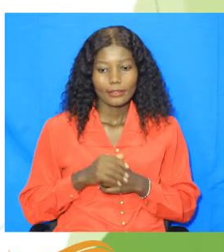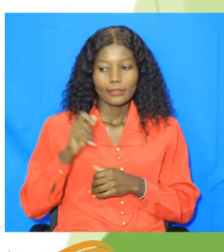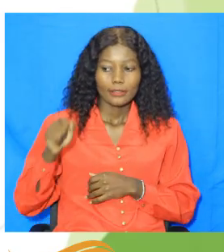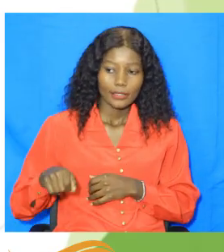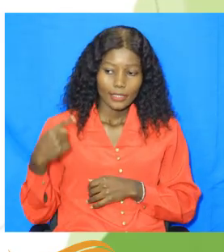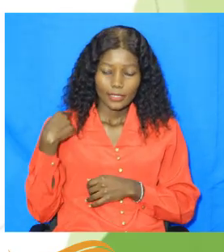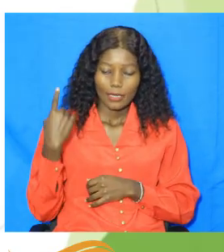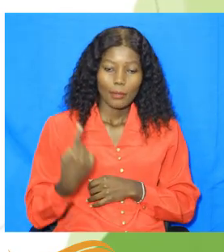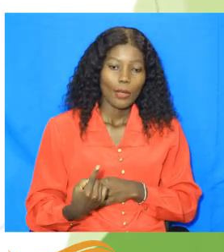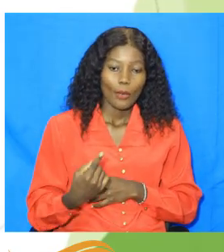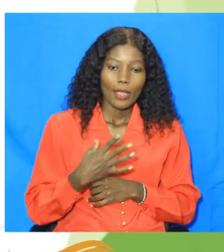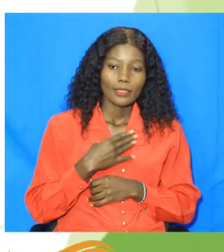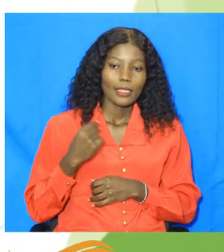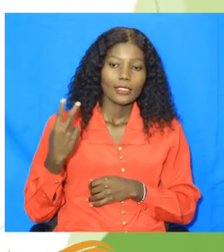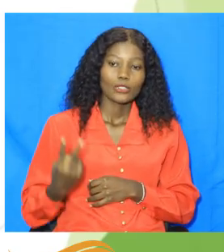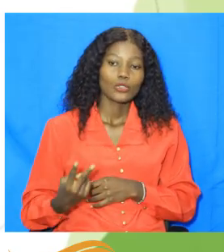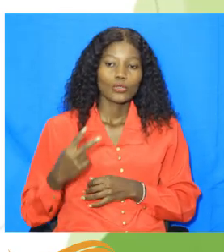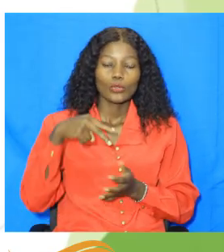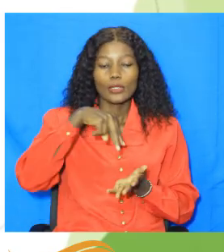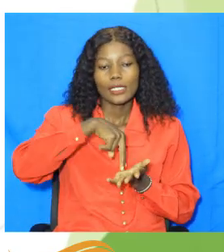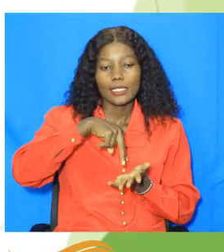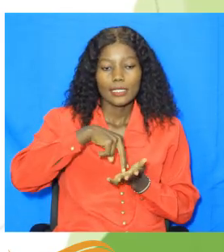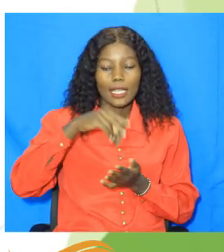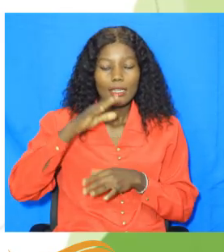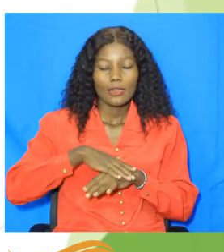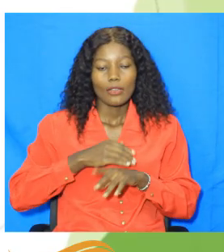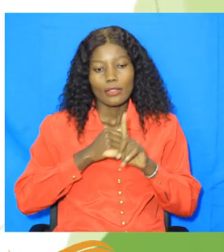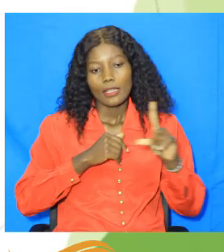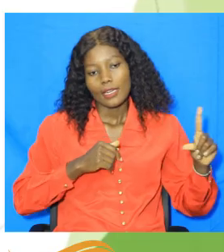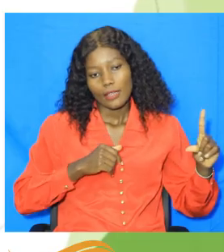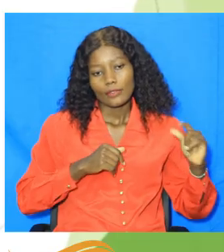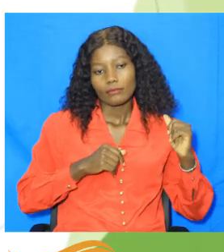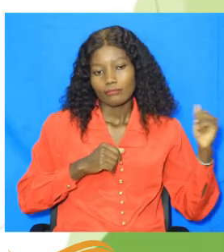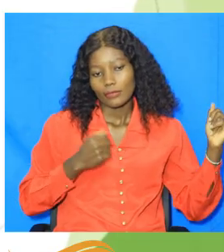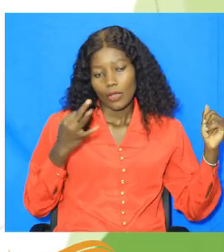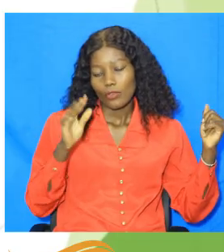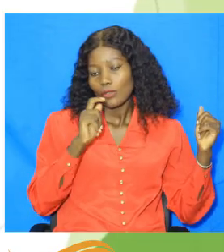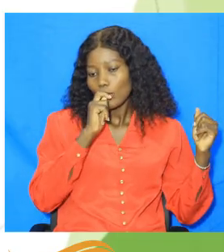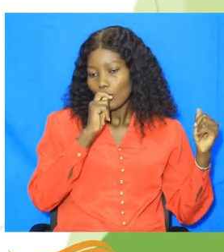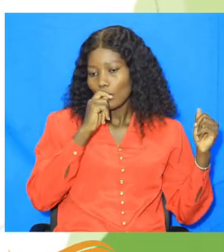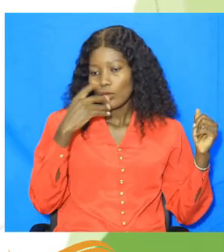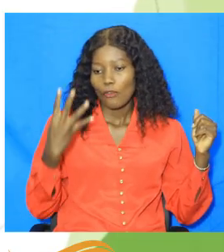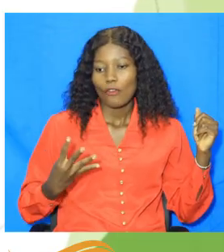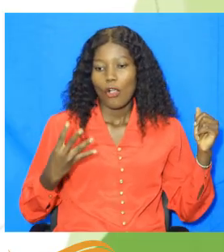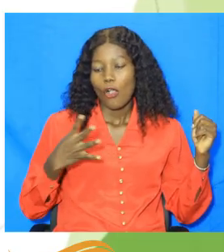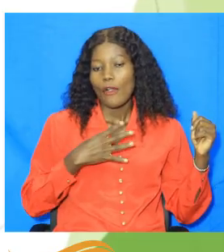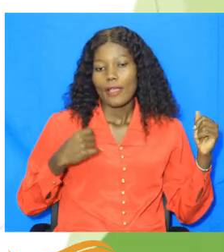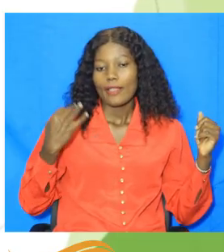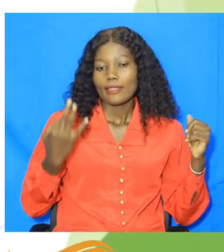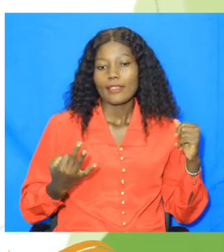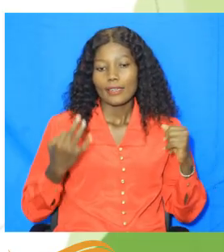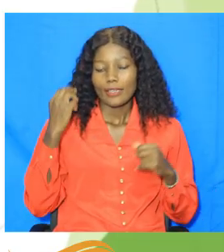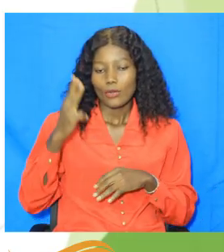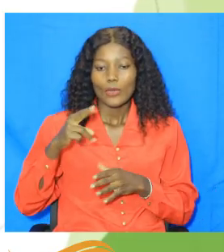number 1 and 2 will be standing on the left side of the referee. 4 and 3 will be